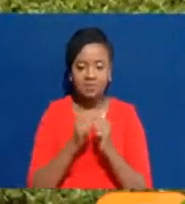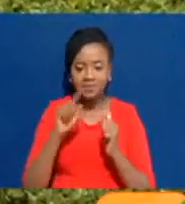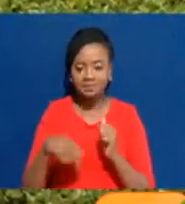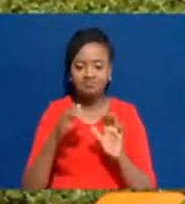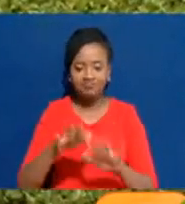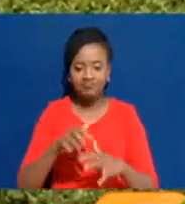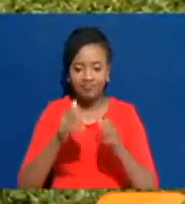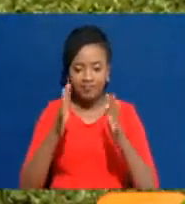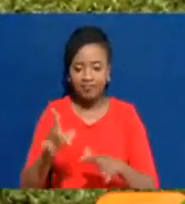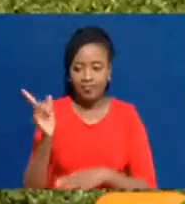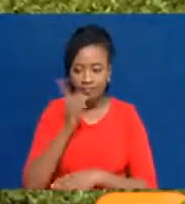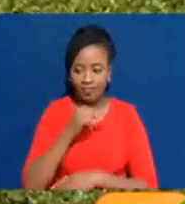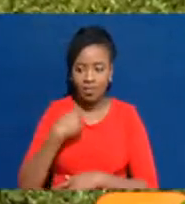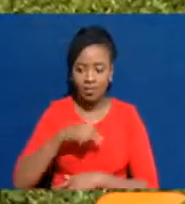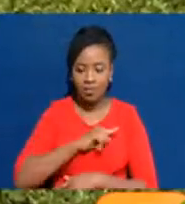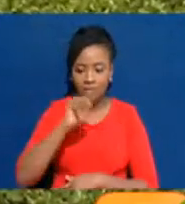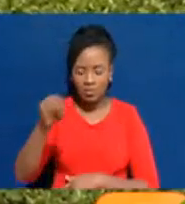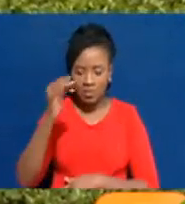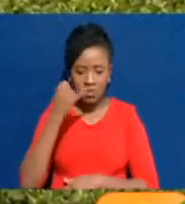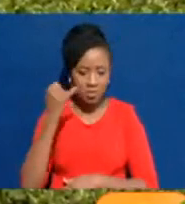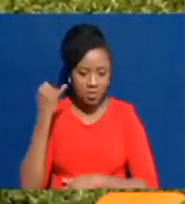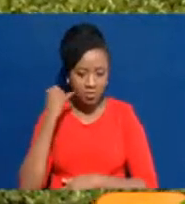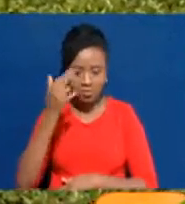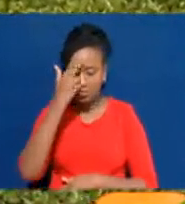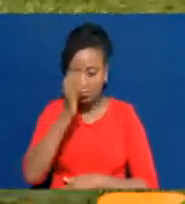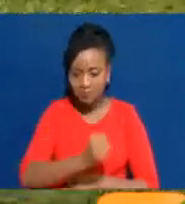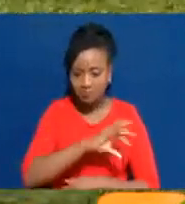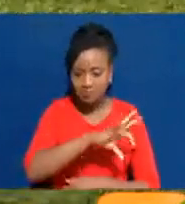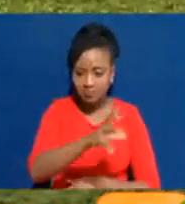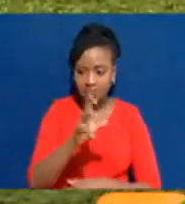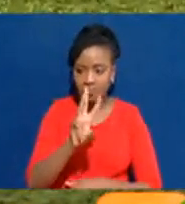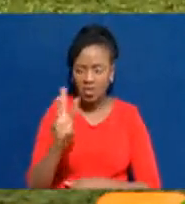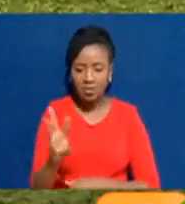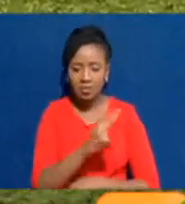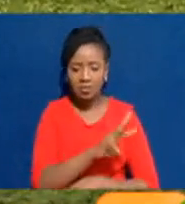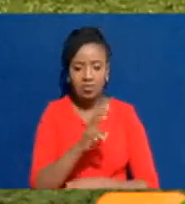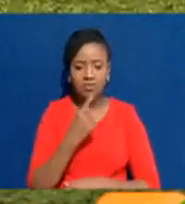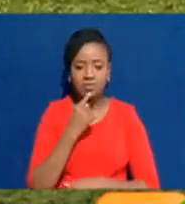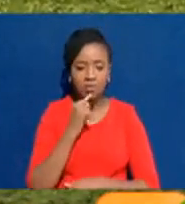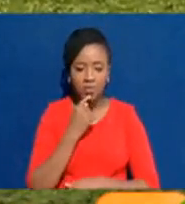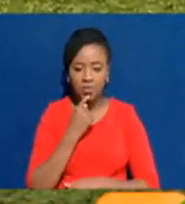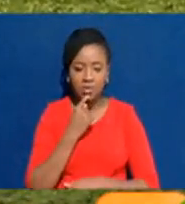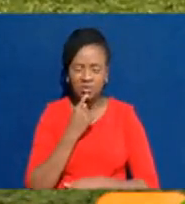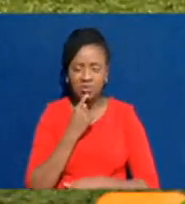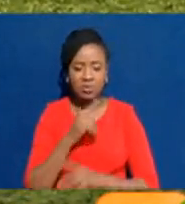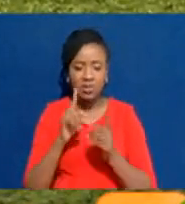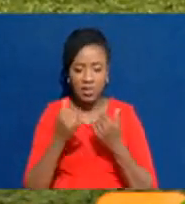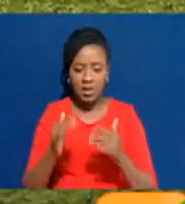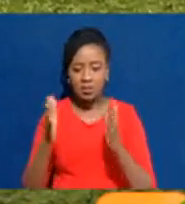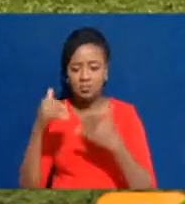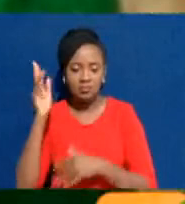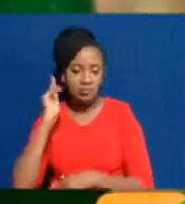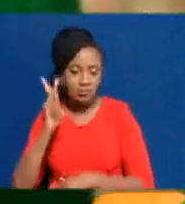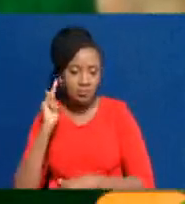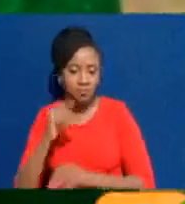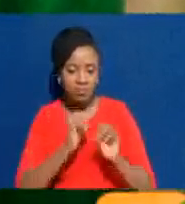Nakuru, in Kajiado County, West Pokot County, and currently we are moving to Kisii County and Homa